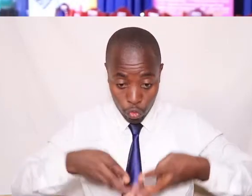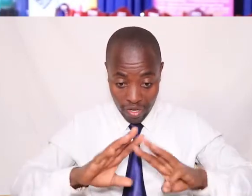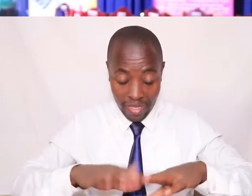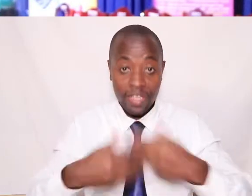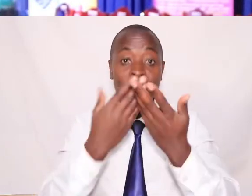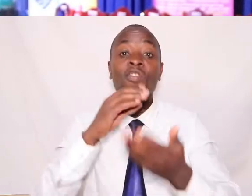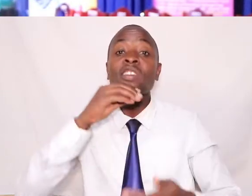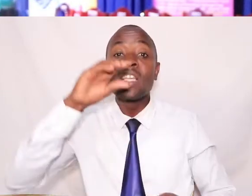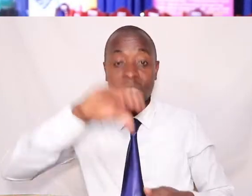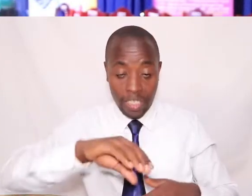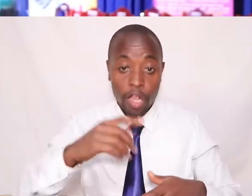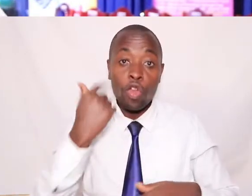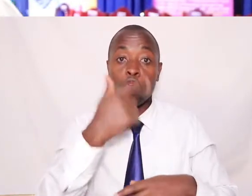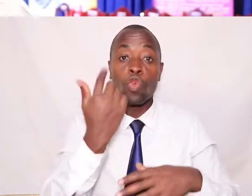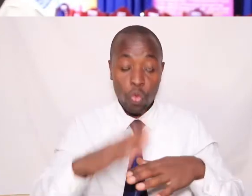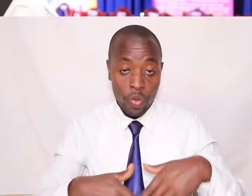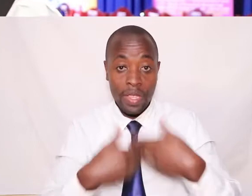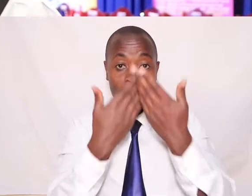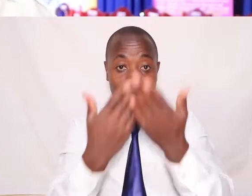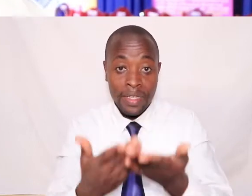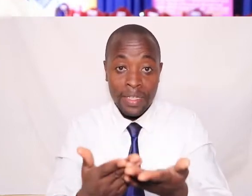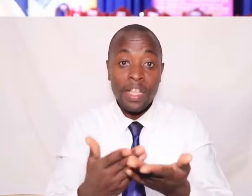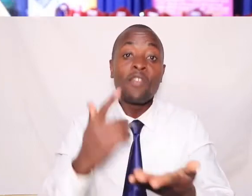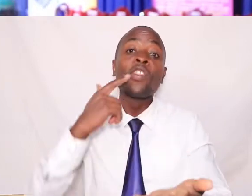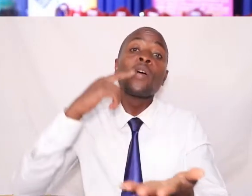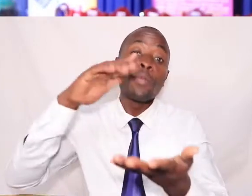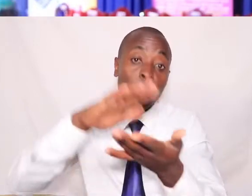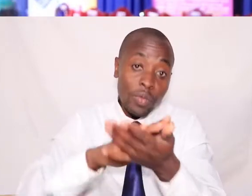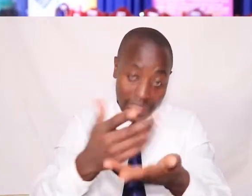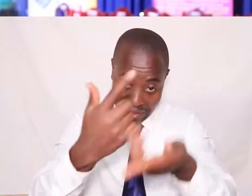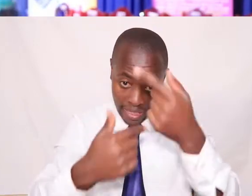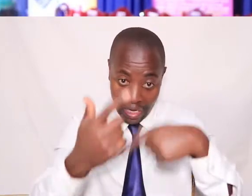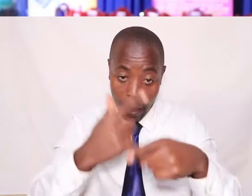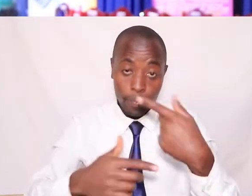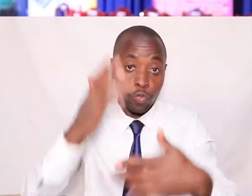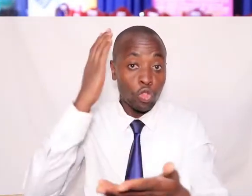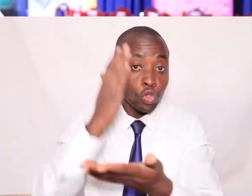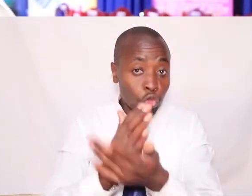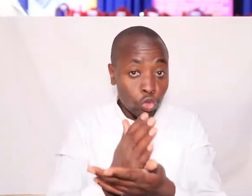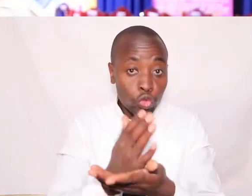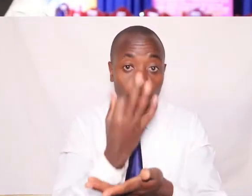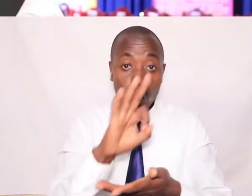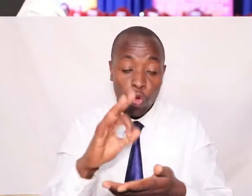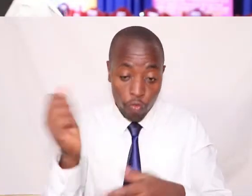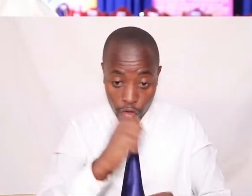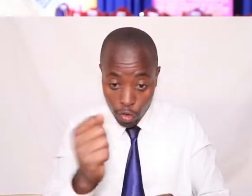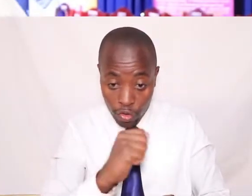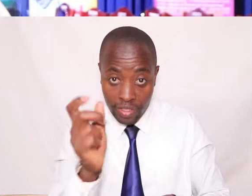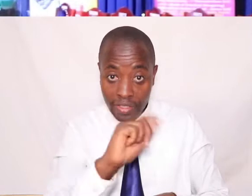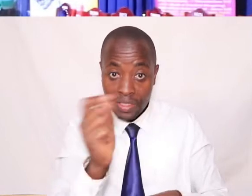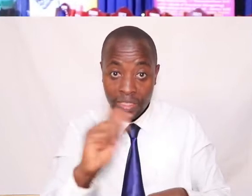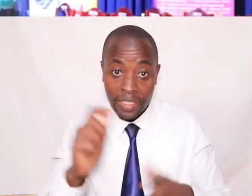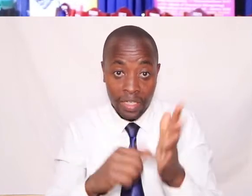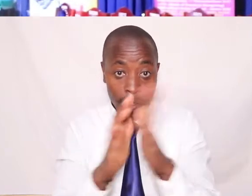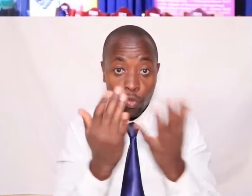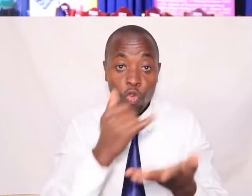will bring about fulfillment of the ancient promises and prophecies of the old as they were recorded in the